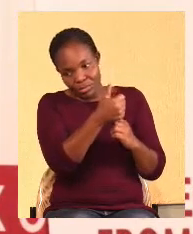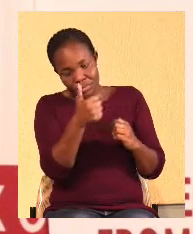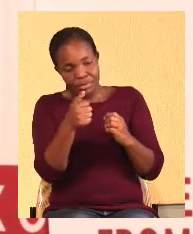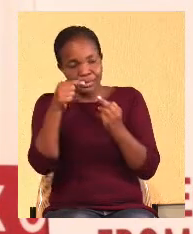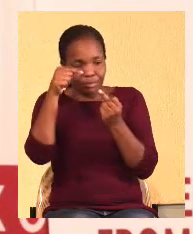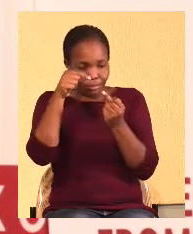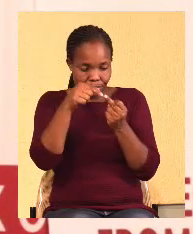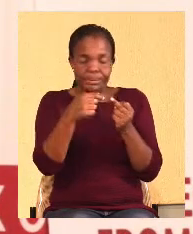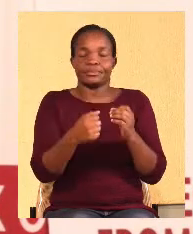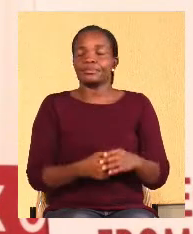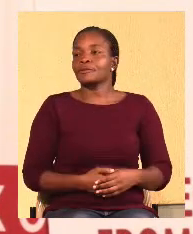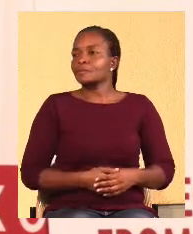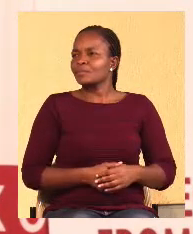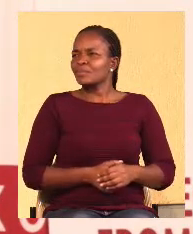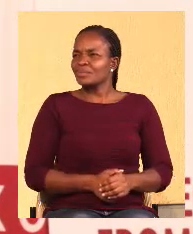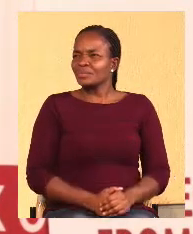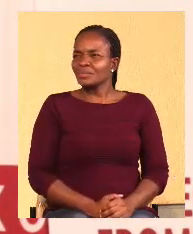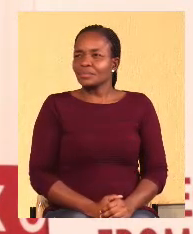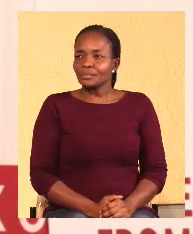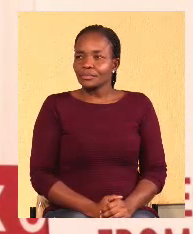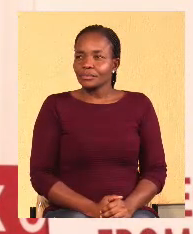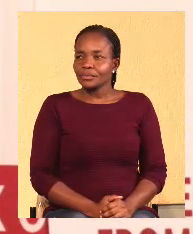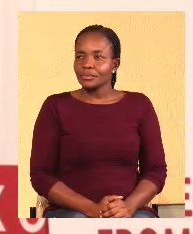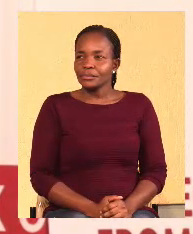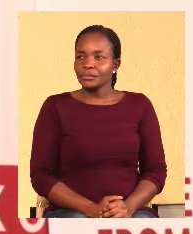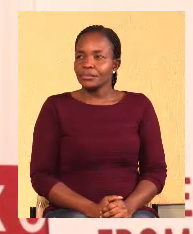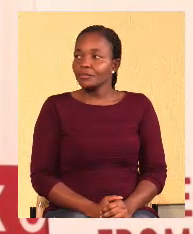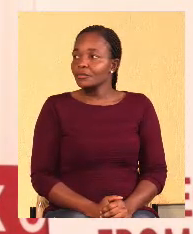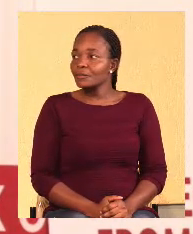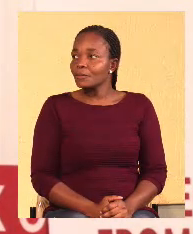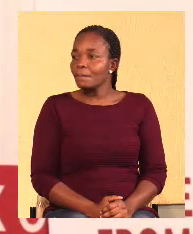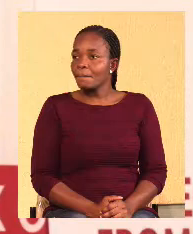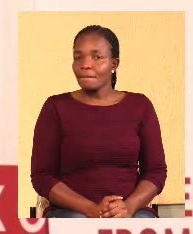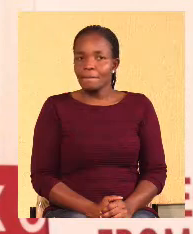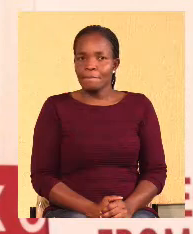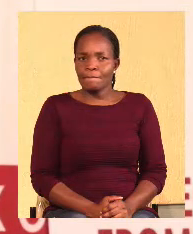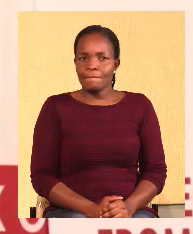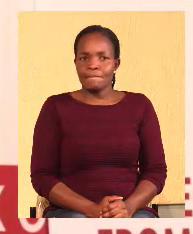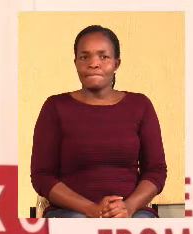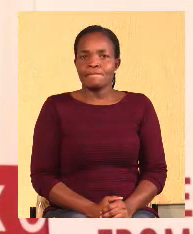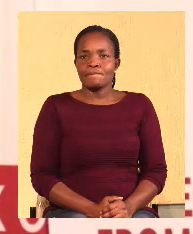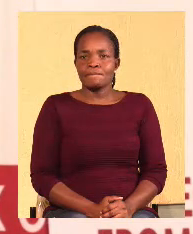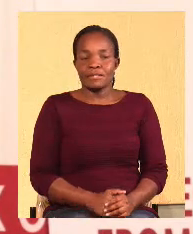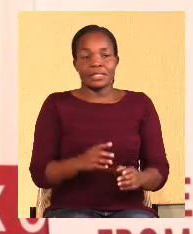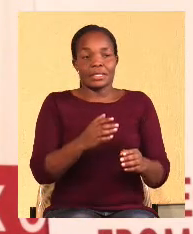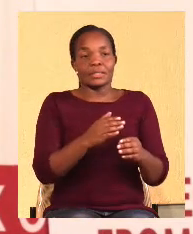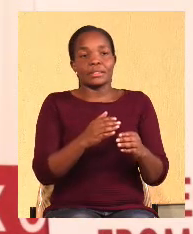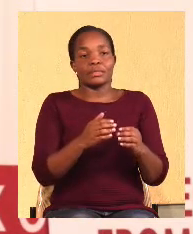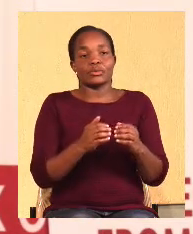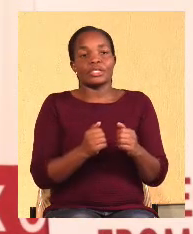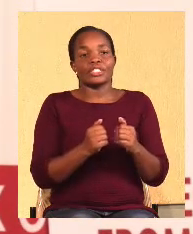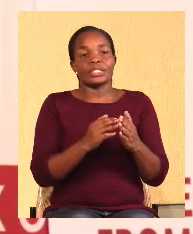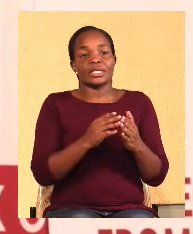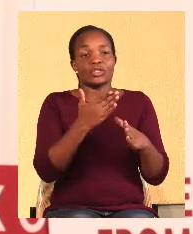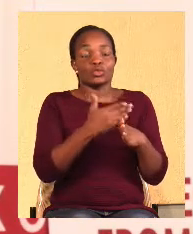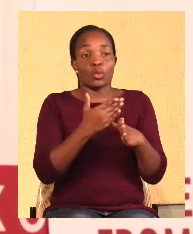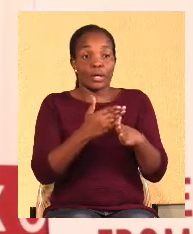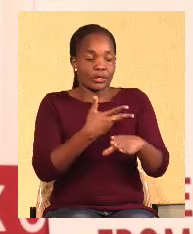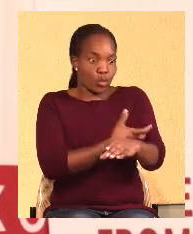this is now one of the undertakings which we are going to carry out as from next week. We are now doing the